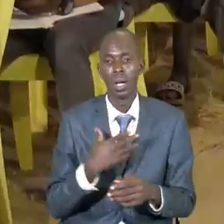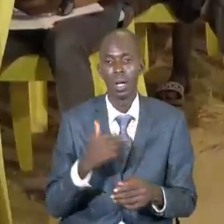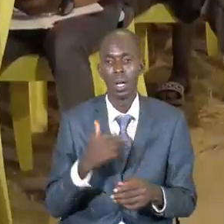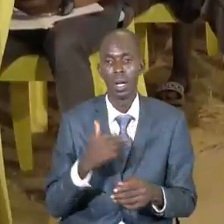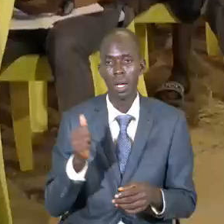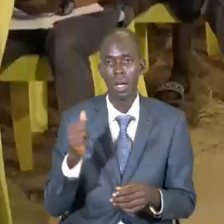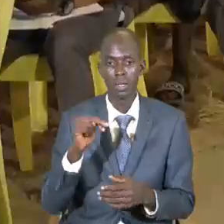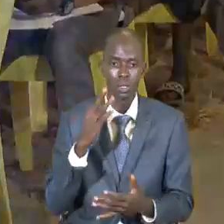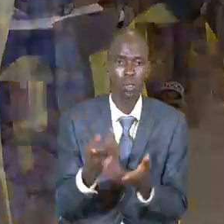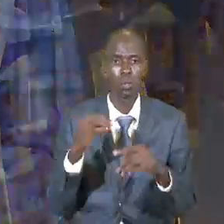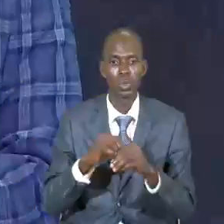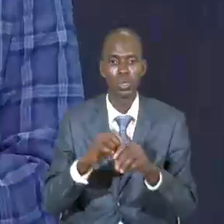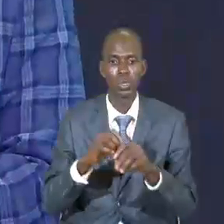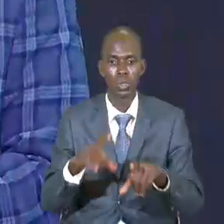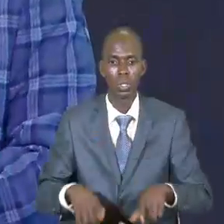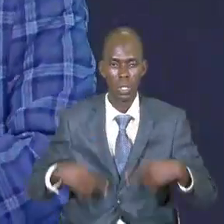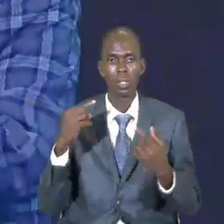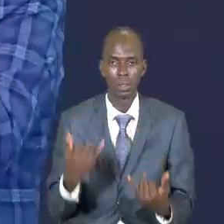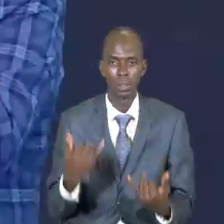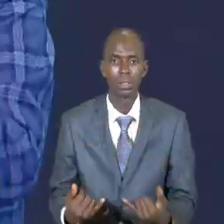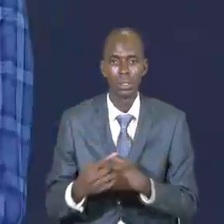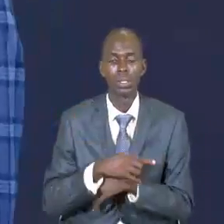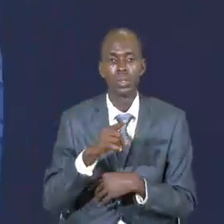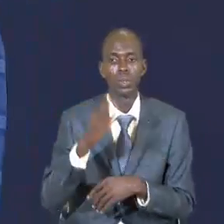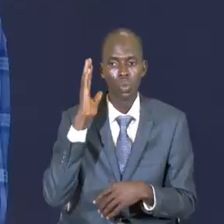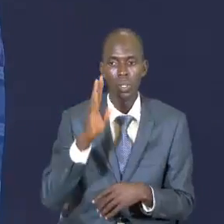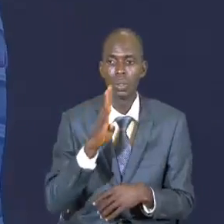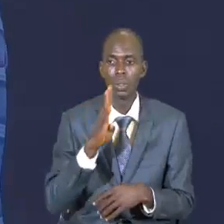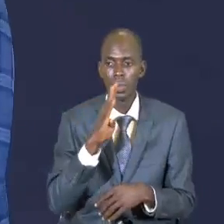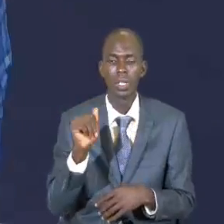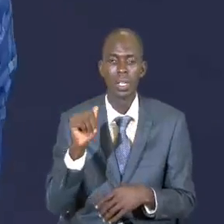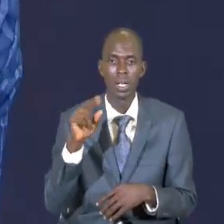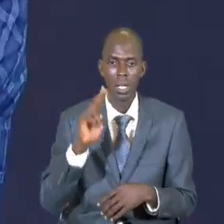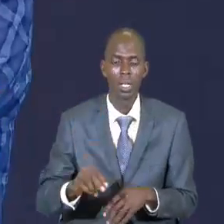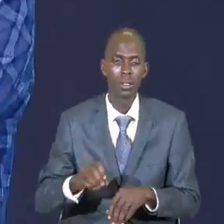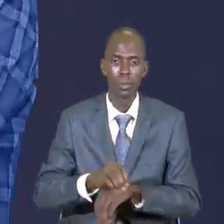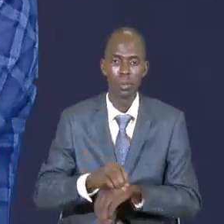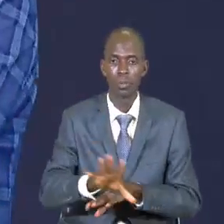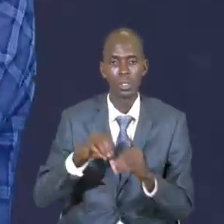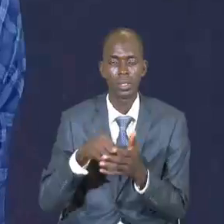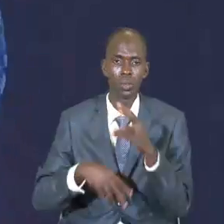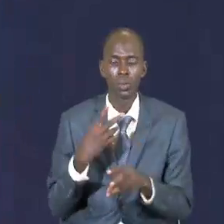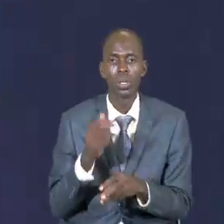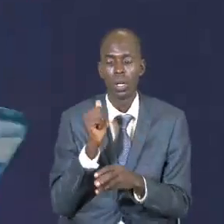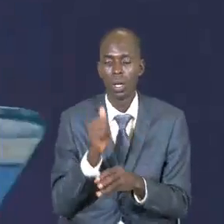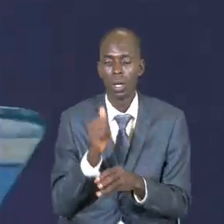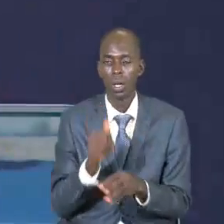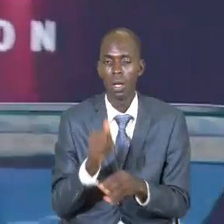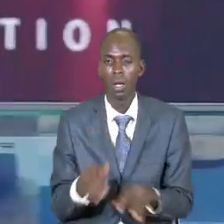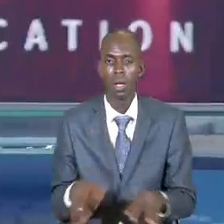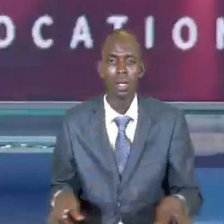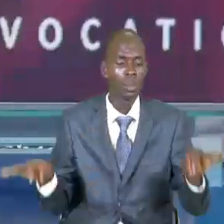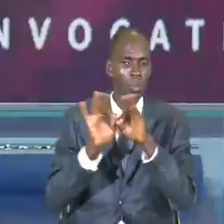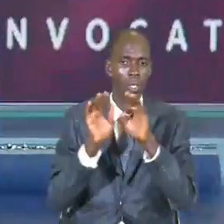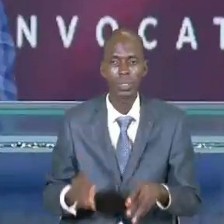an influence in this world, significant in this world, mighty and powerful in this